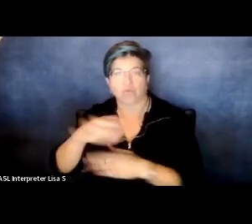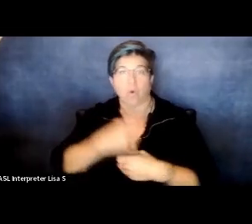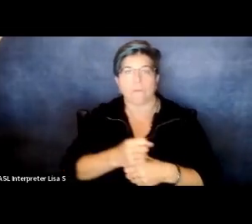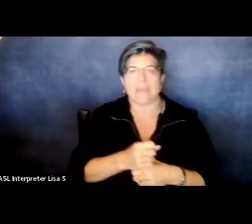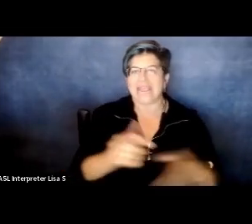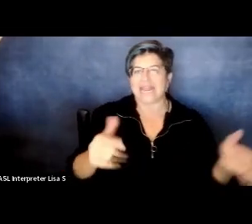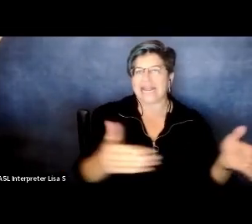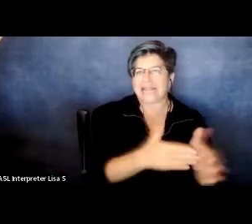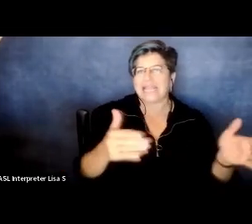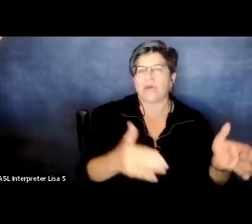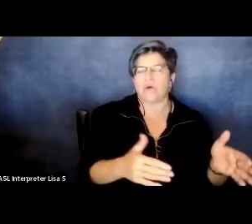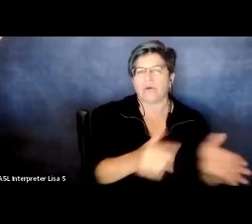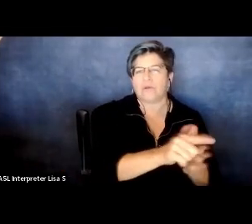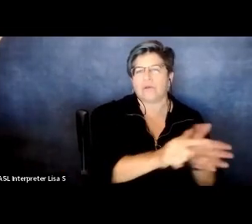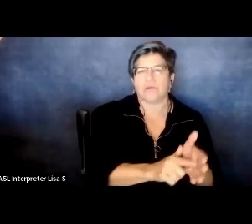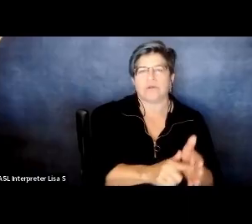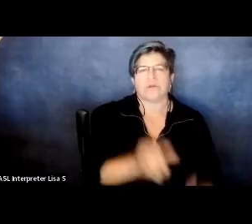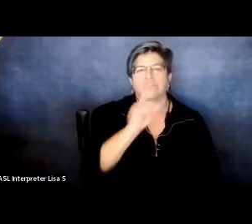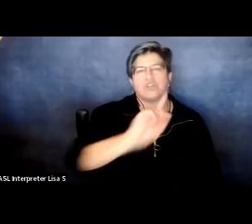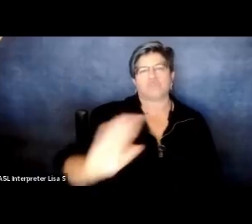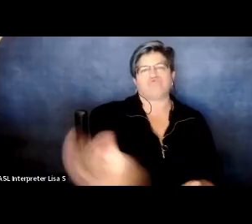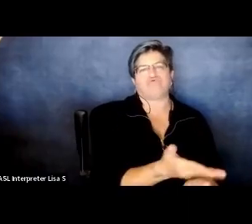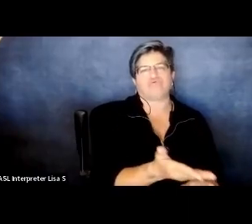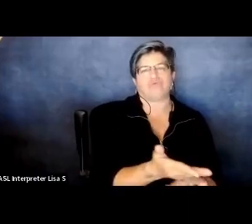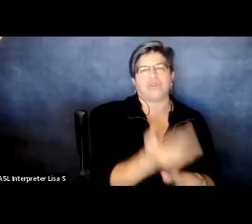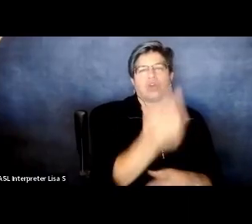to coerce using these deepfakes.